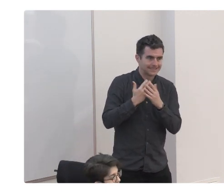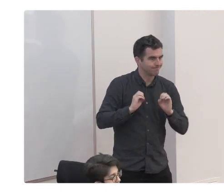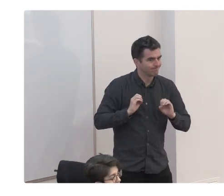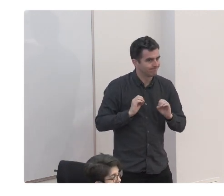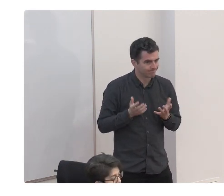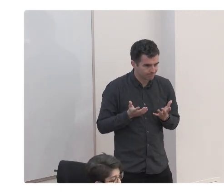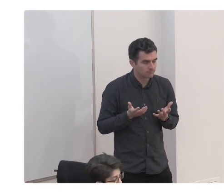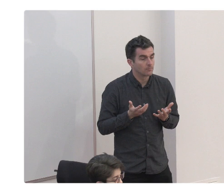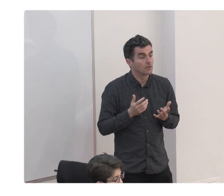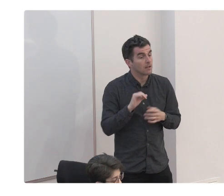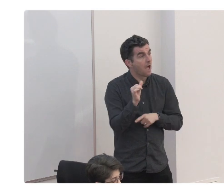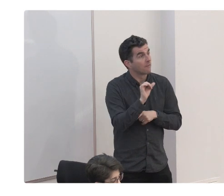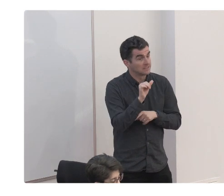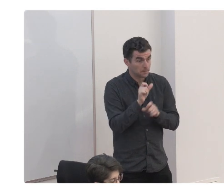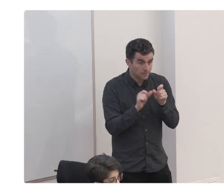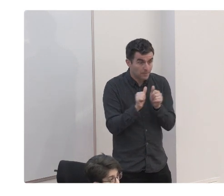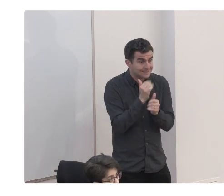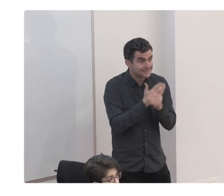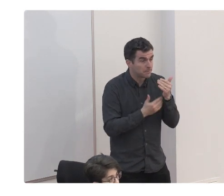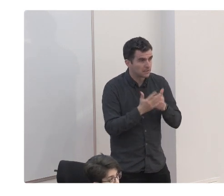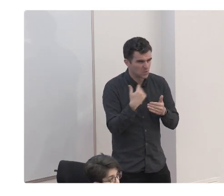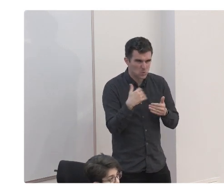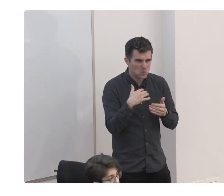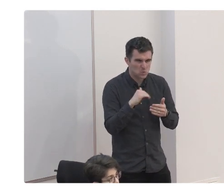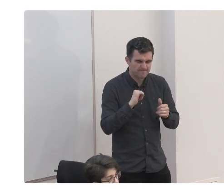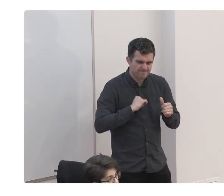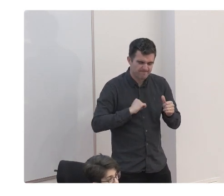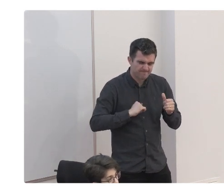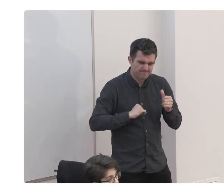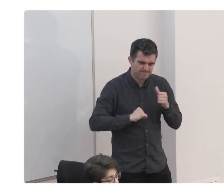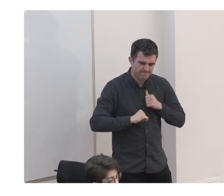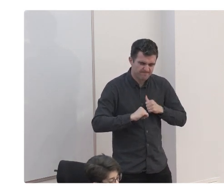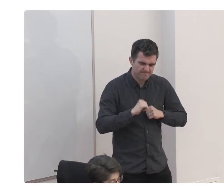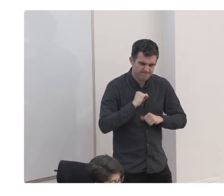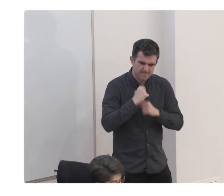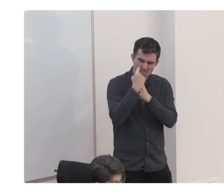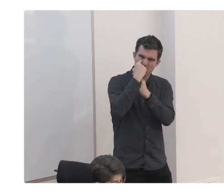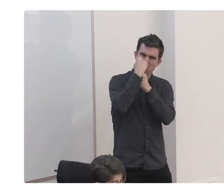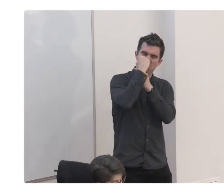rights nowadays. Because as you are aware, the de facto government